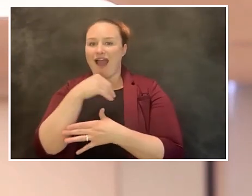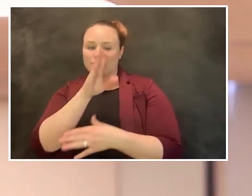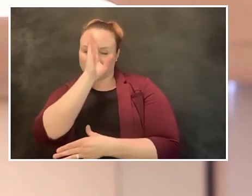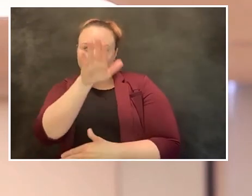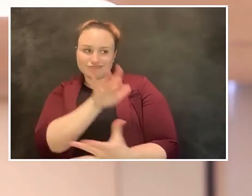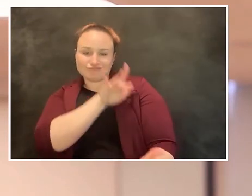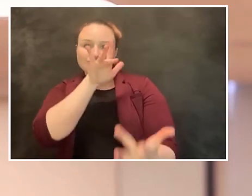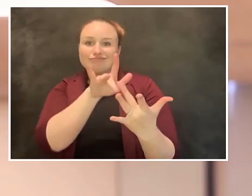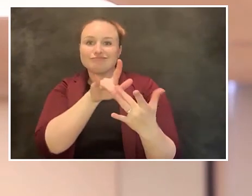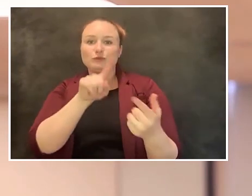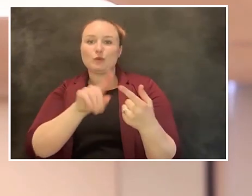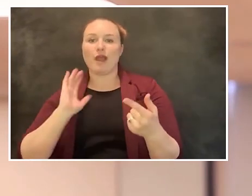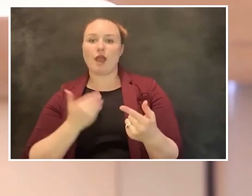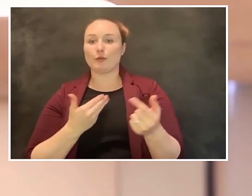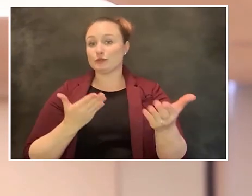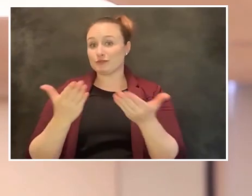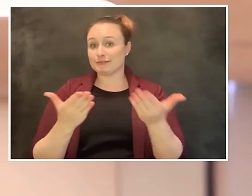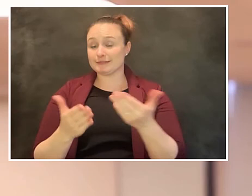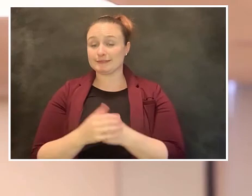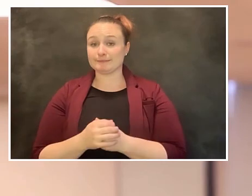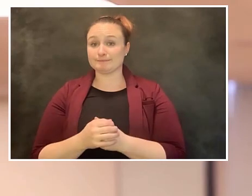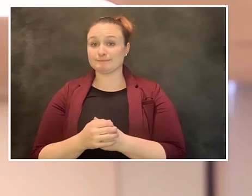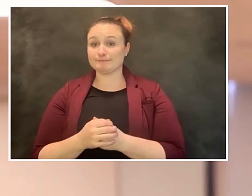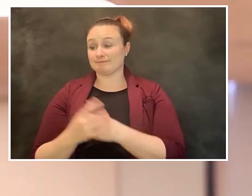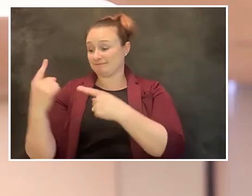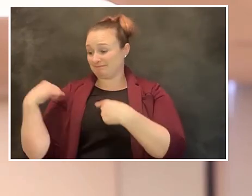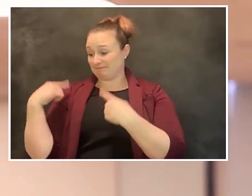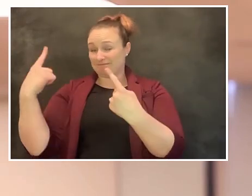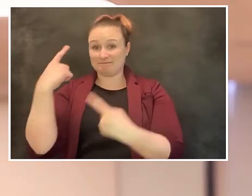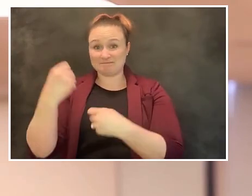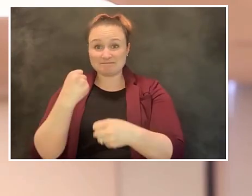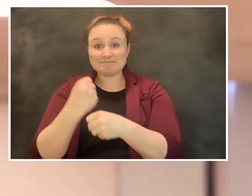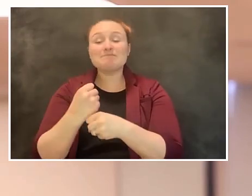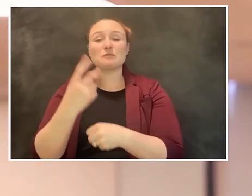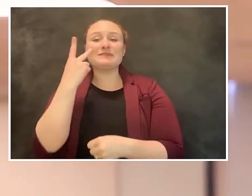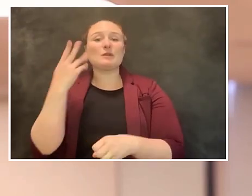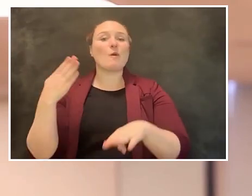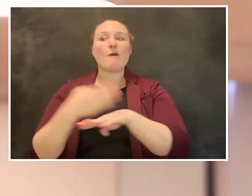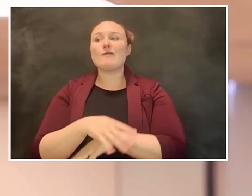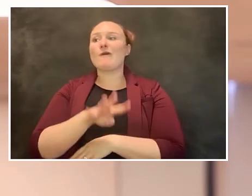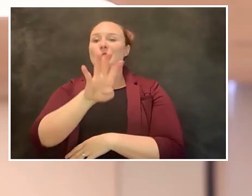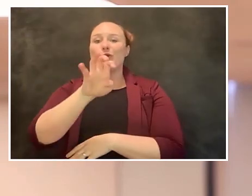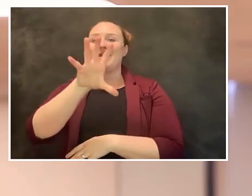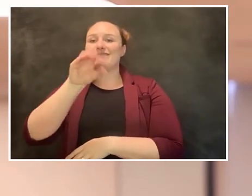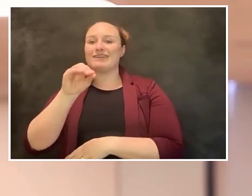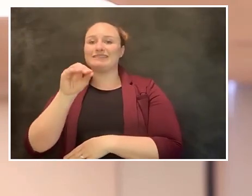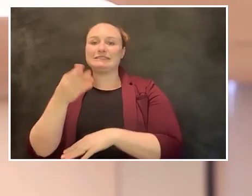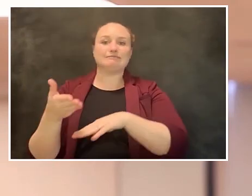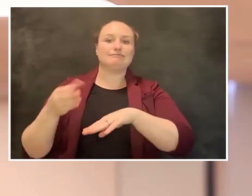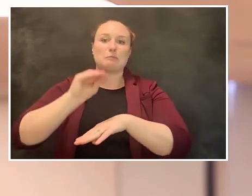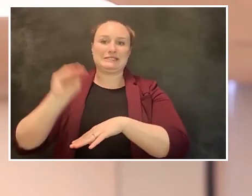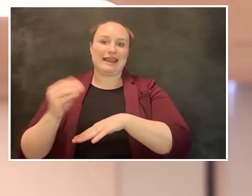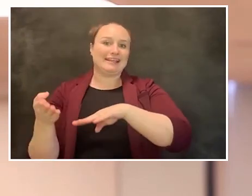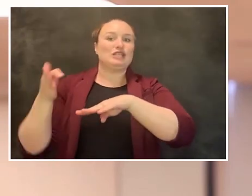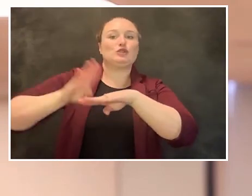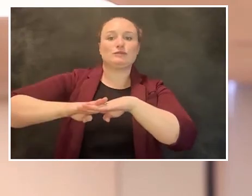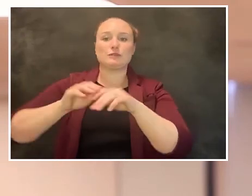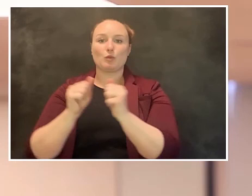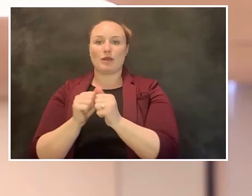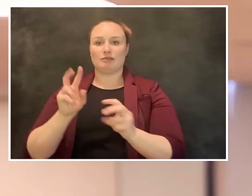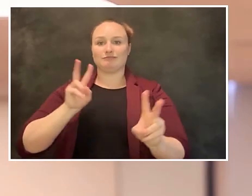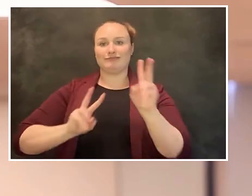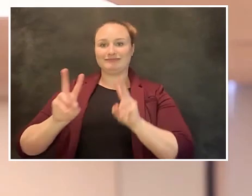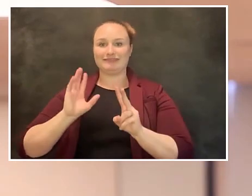or services. In the past year, we have seen over a 450% increase in social media traffic and